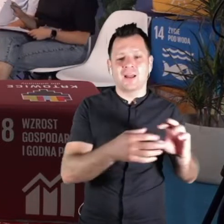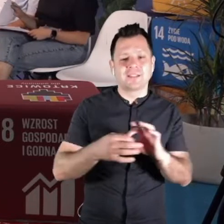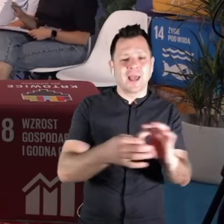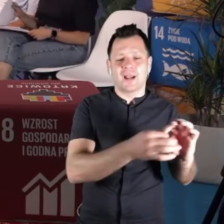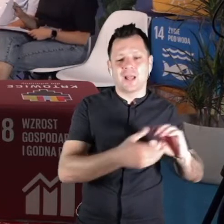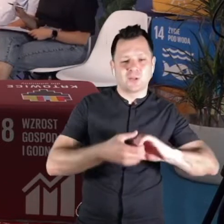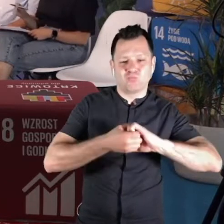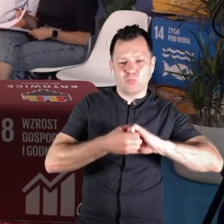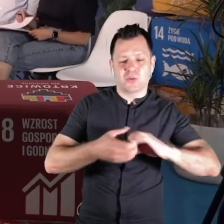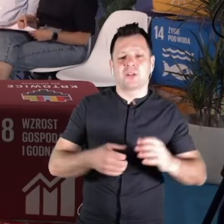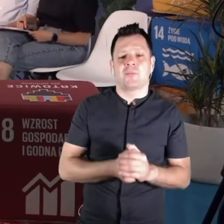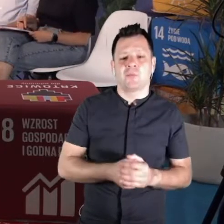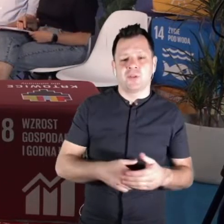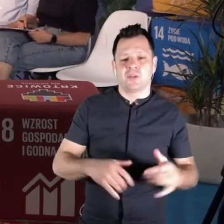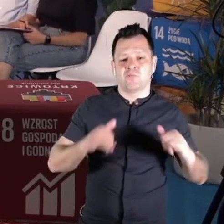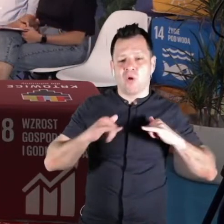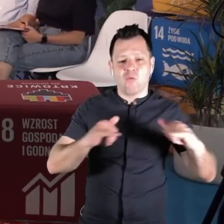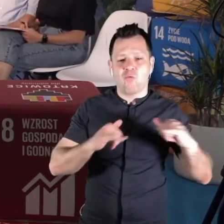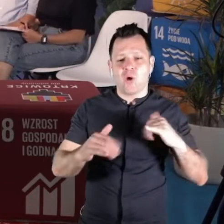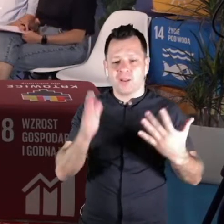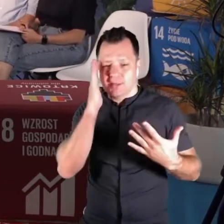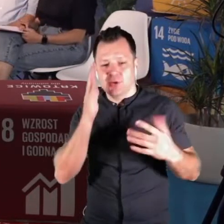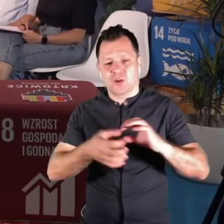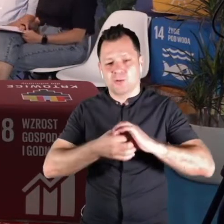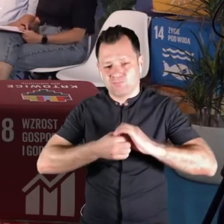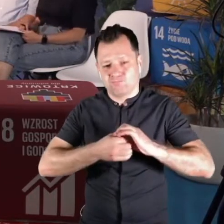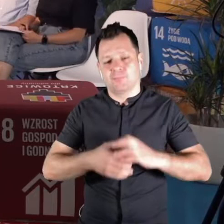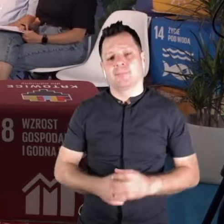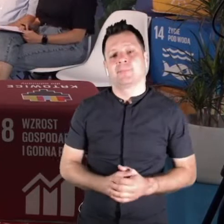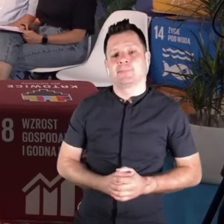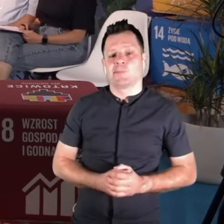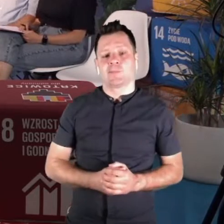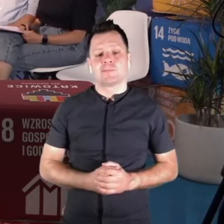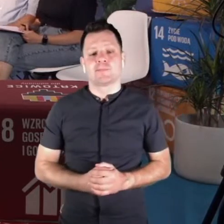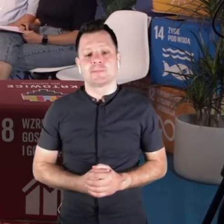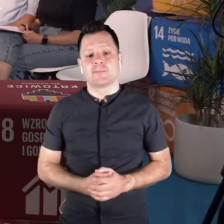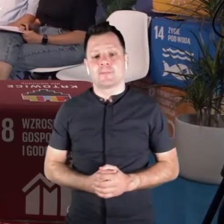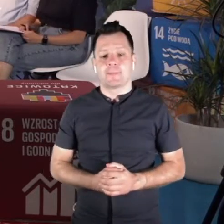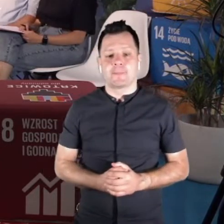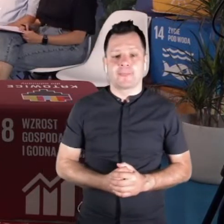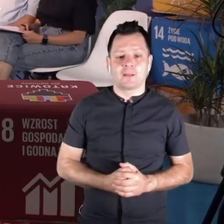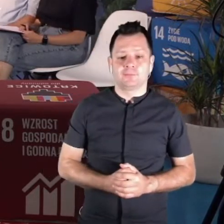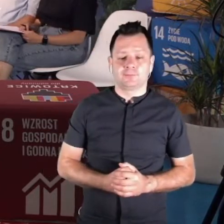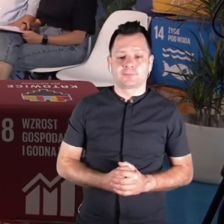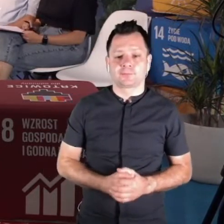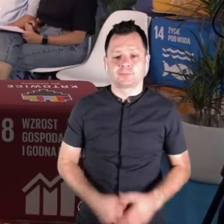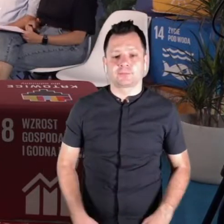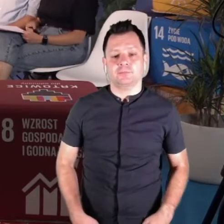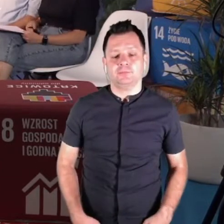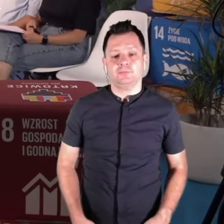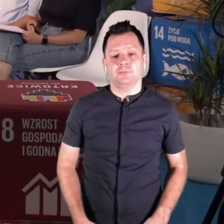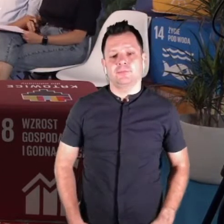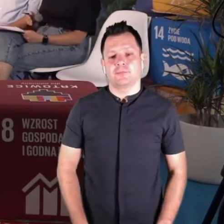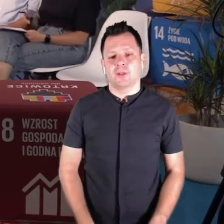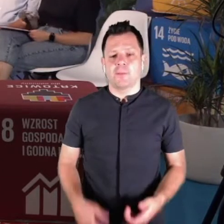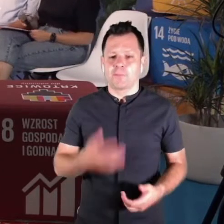process, and which is extremely important in case of talking about civic tech, not only tech, is the hybridization of